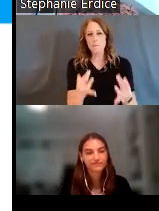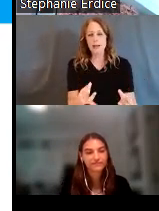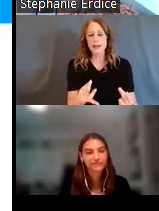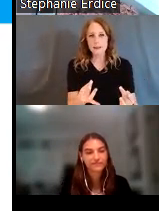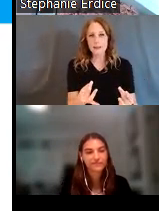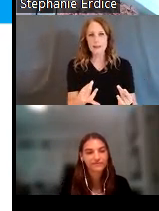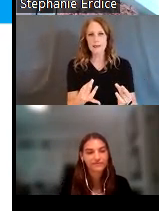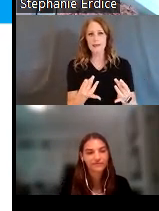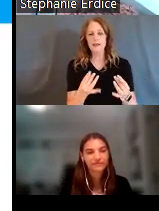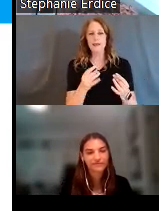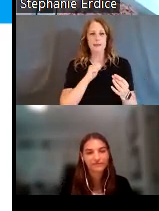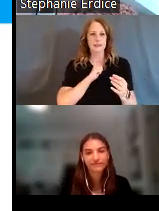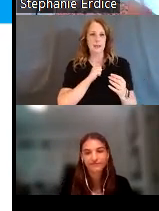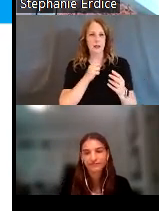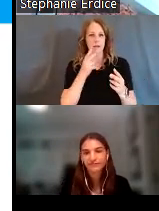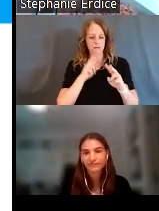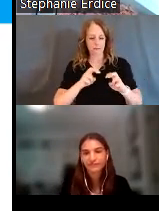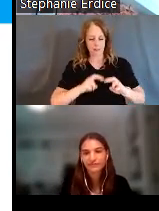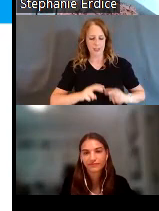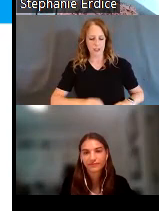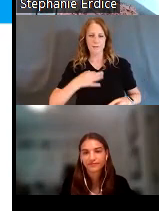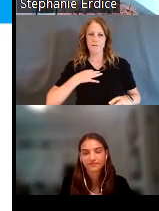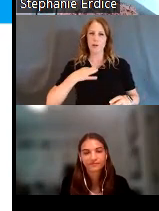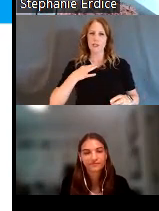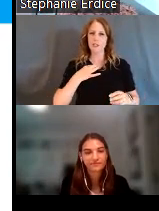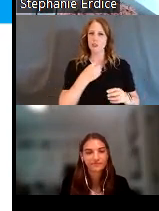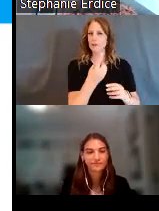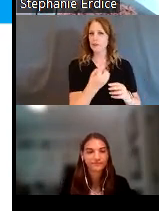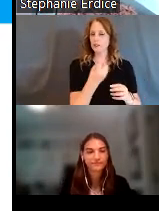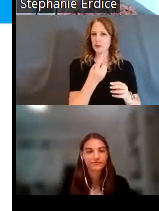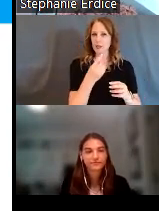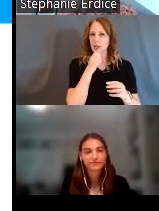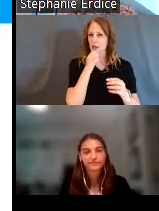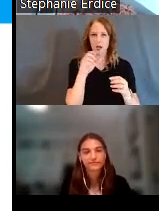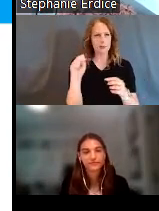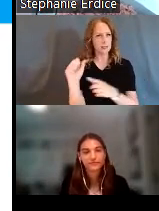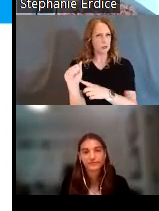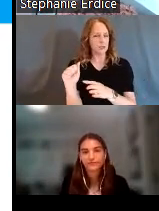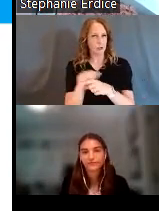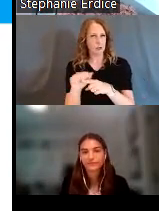self-reflection, volunteering for a cause that is outside the area of sexual assault, if that's